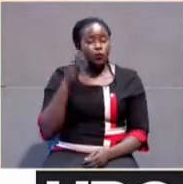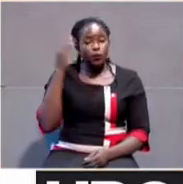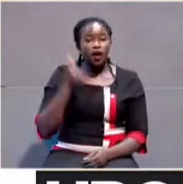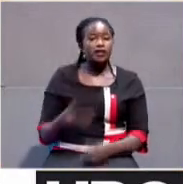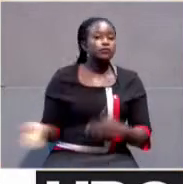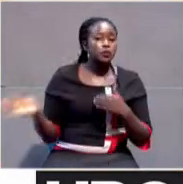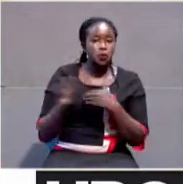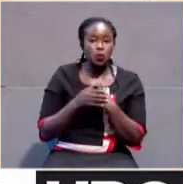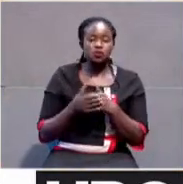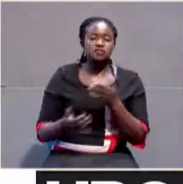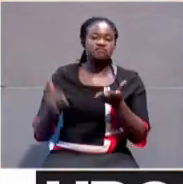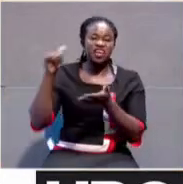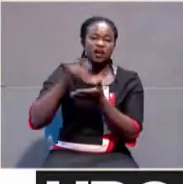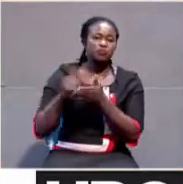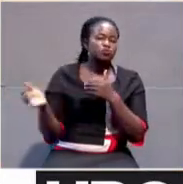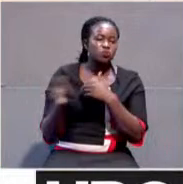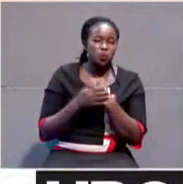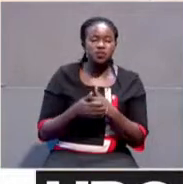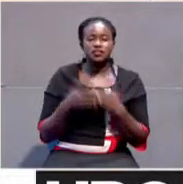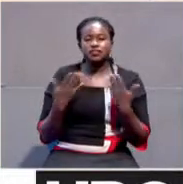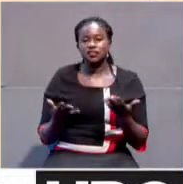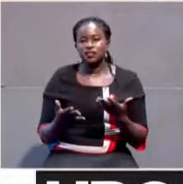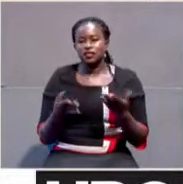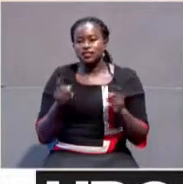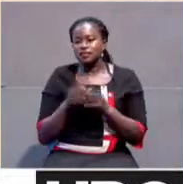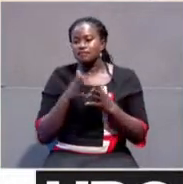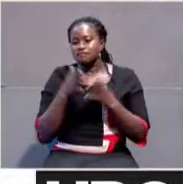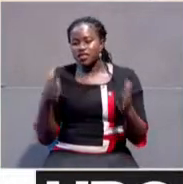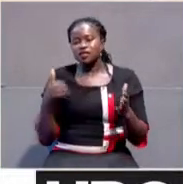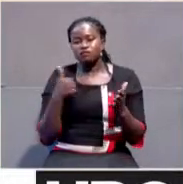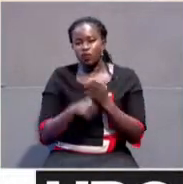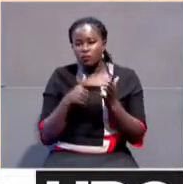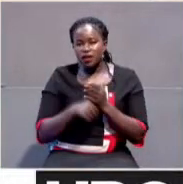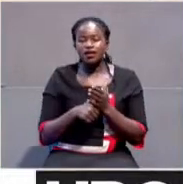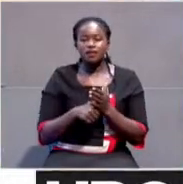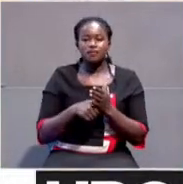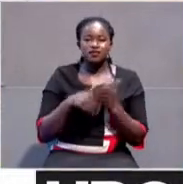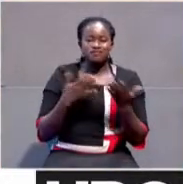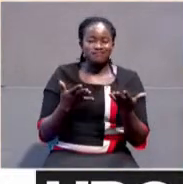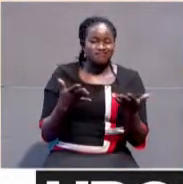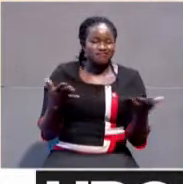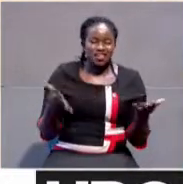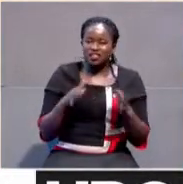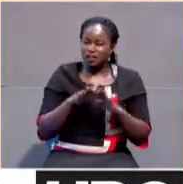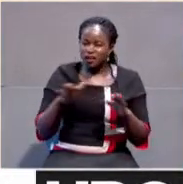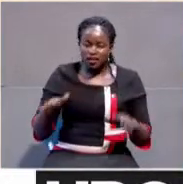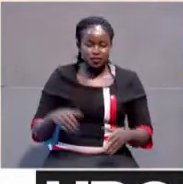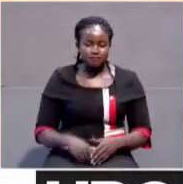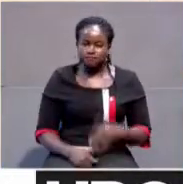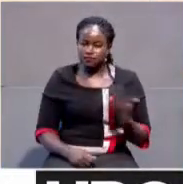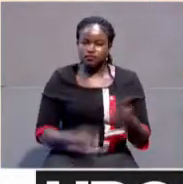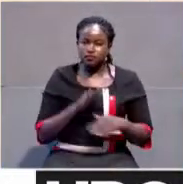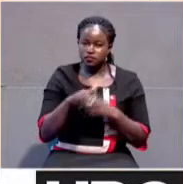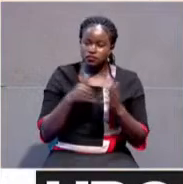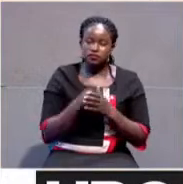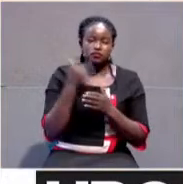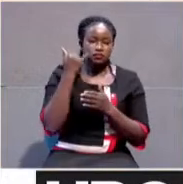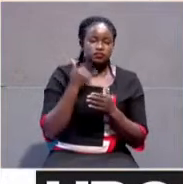closure of the airports, the big problems we had in the source markets. All that really seriously